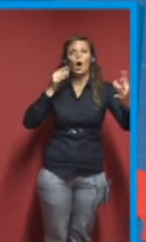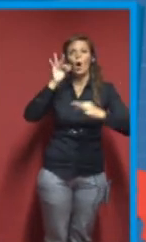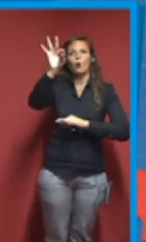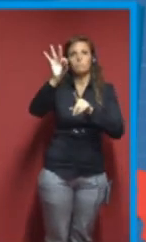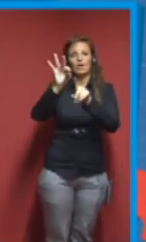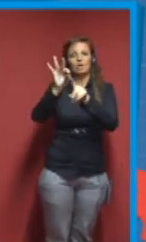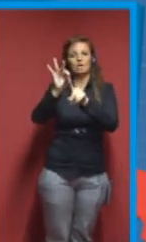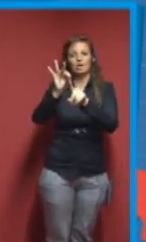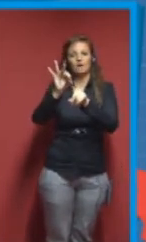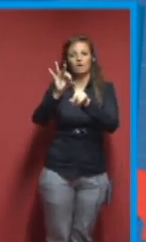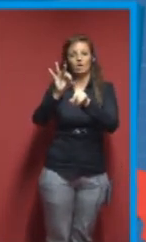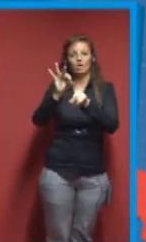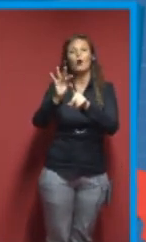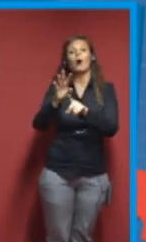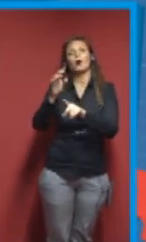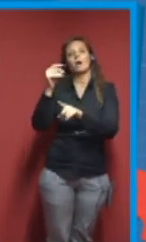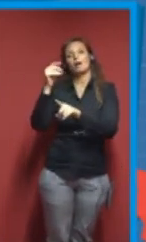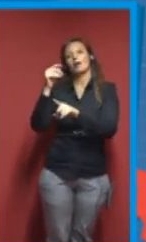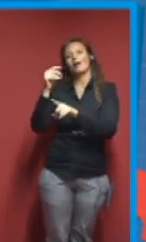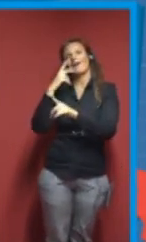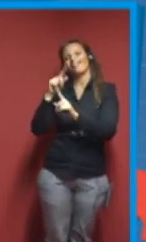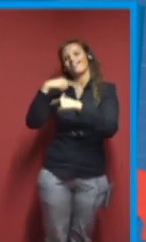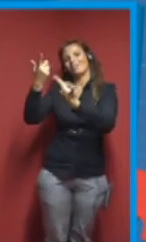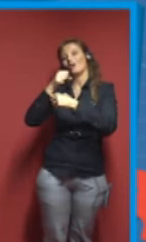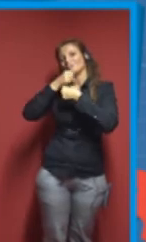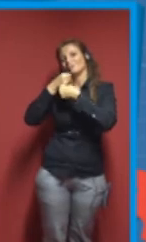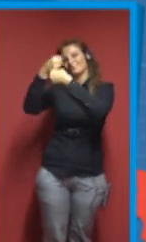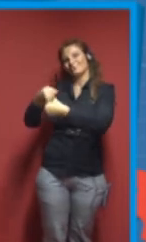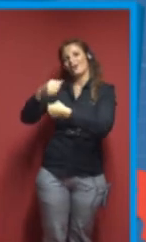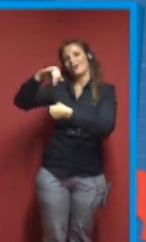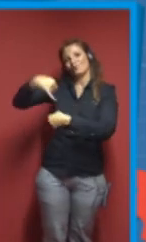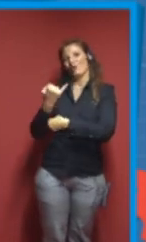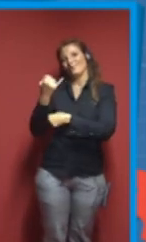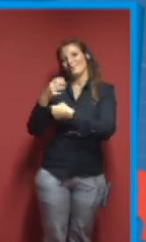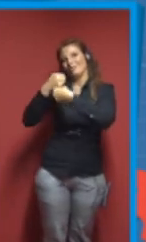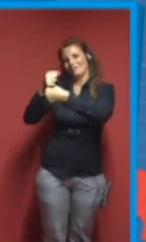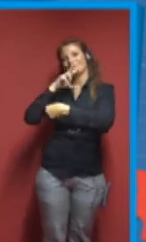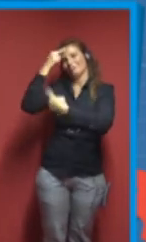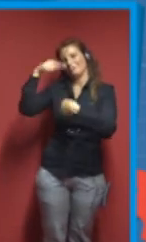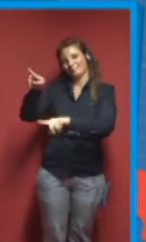tell you himself. Faccio dire la cosa da Gio. Geoffrey.